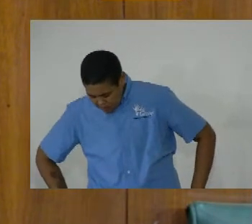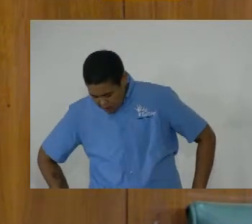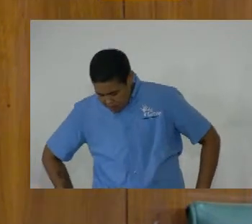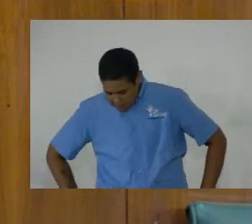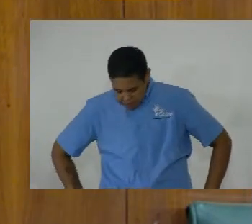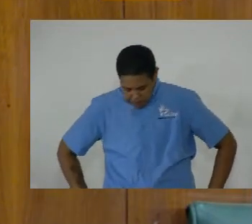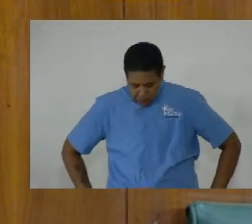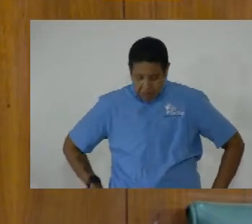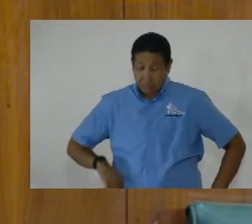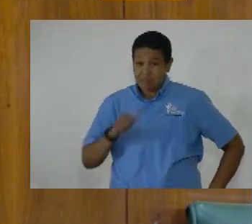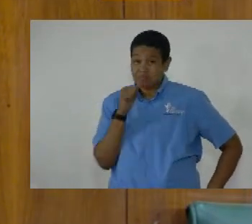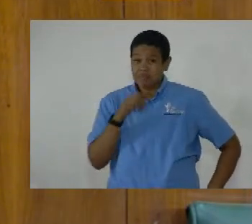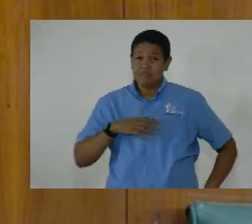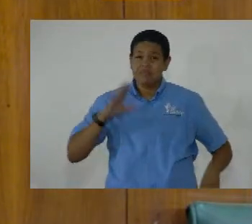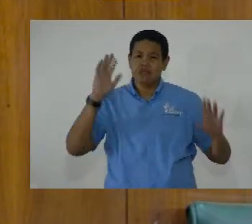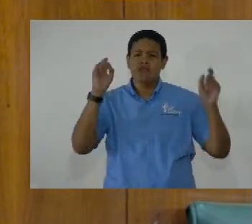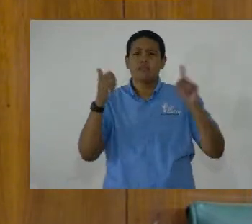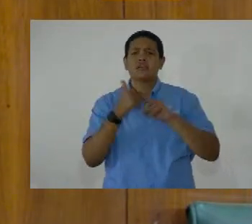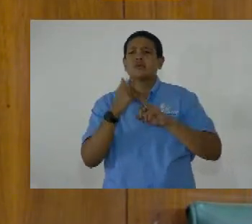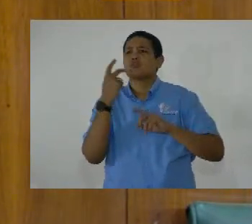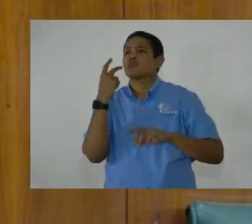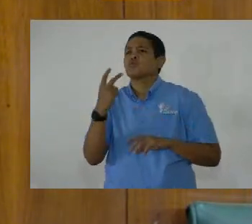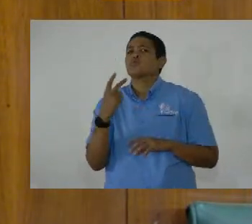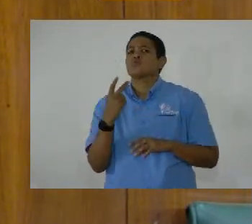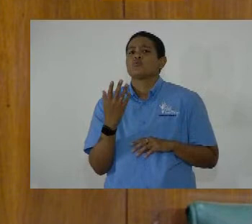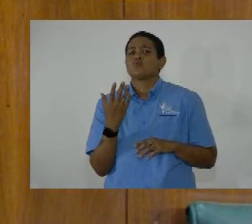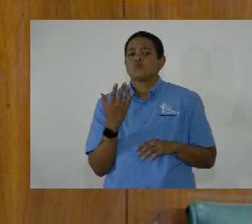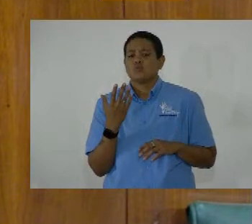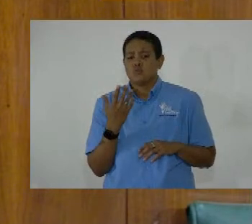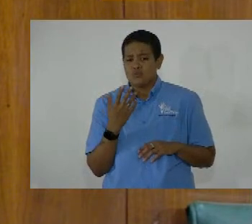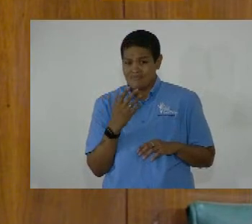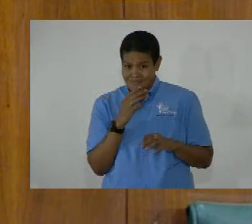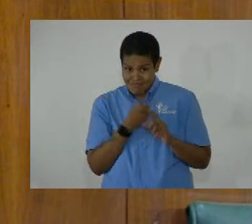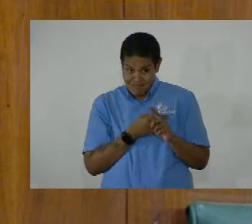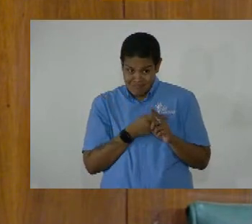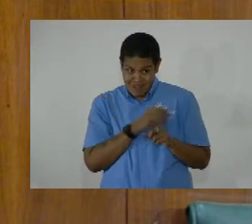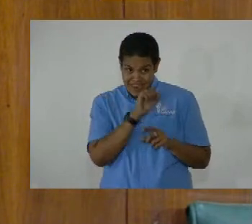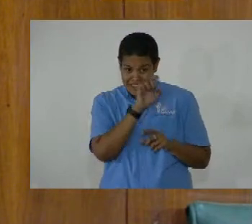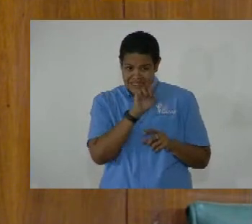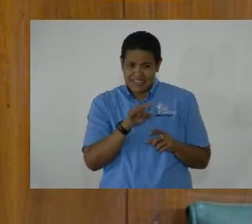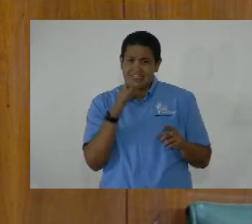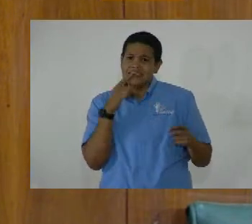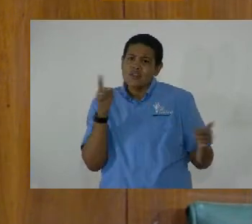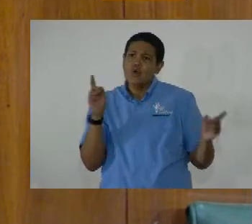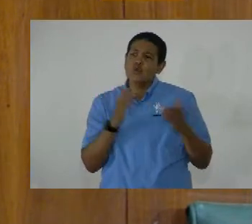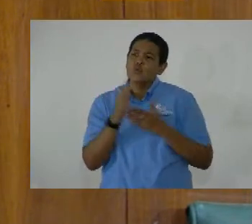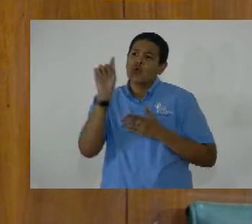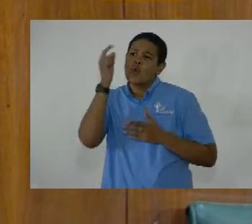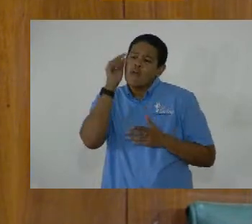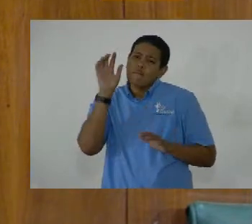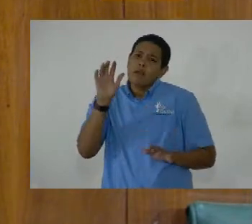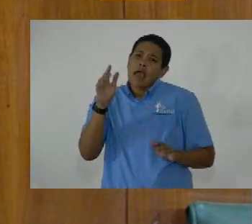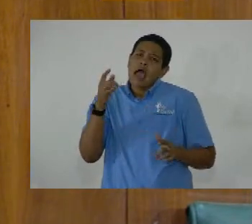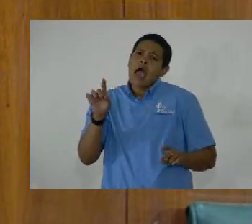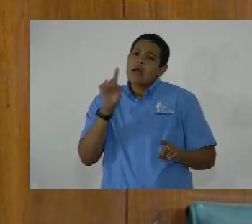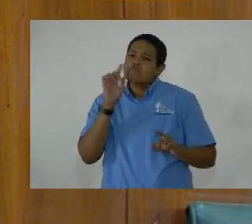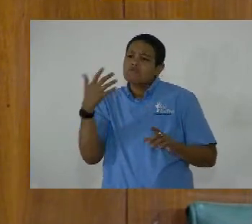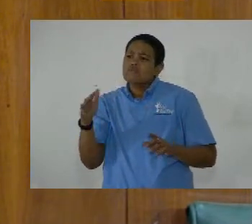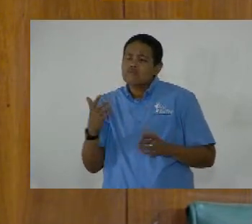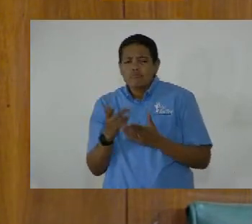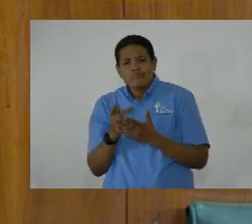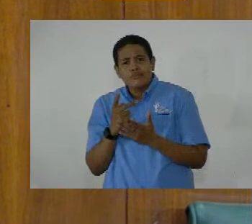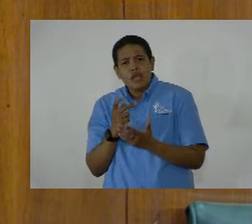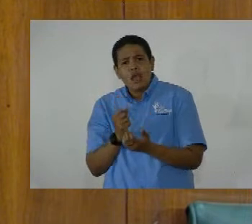But Madam Speaker, 2 multi-user SEZs have been announced by the government as being